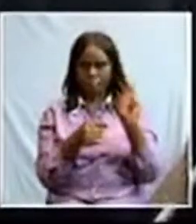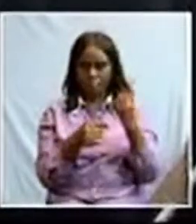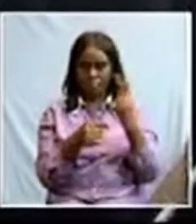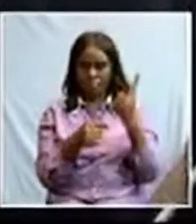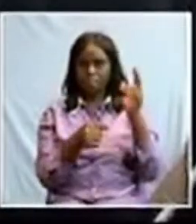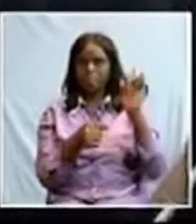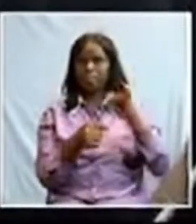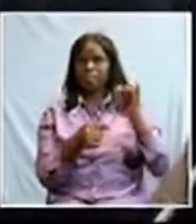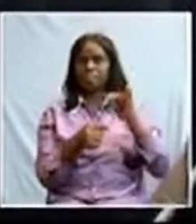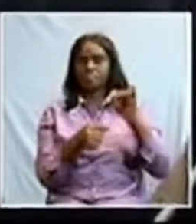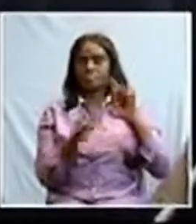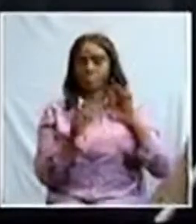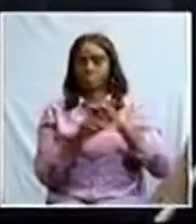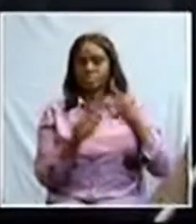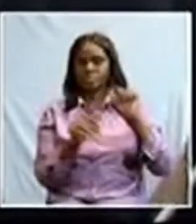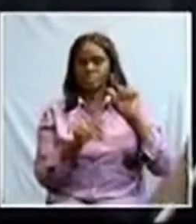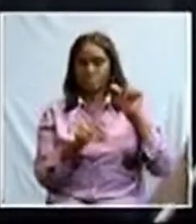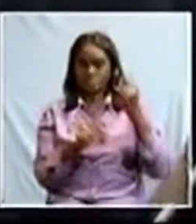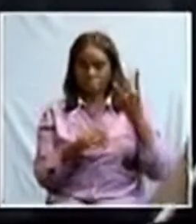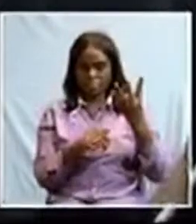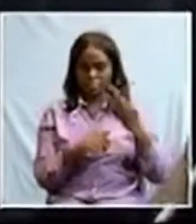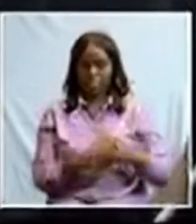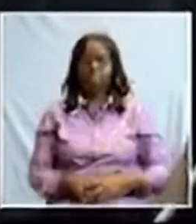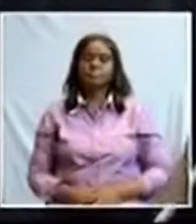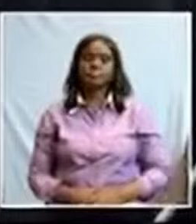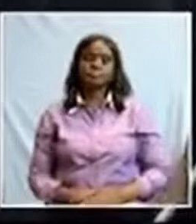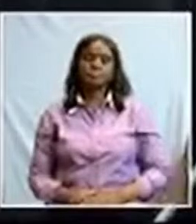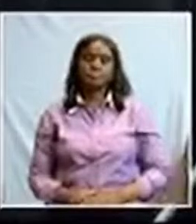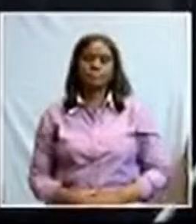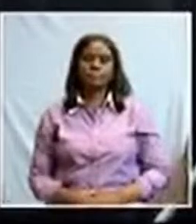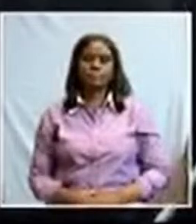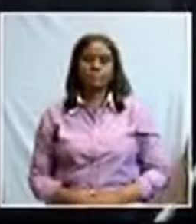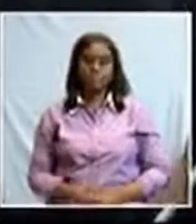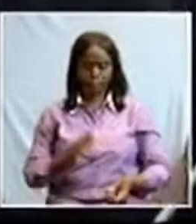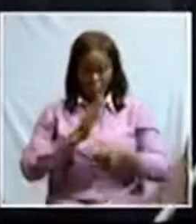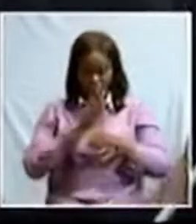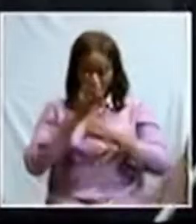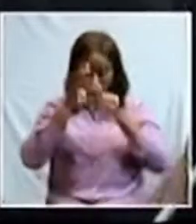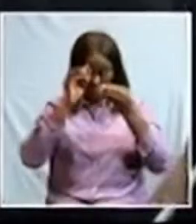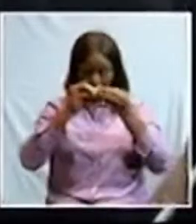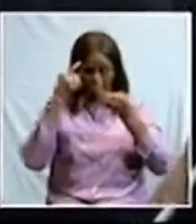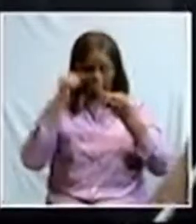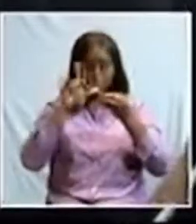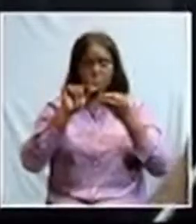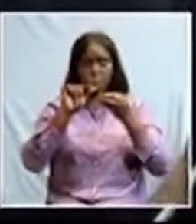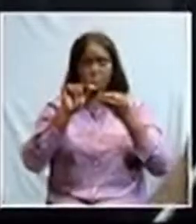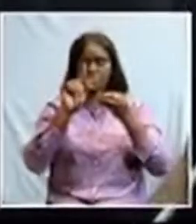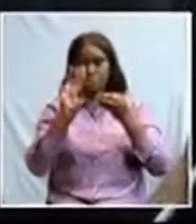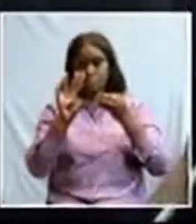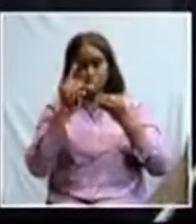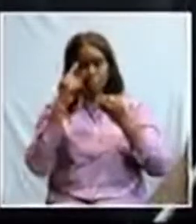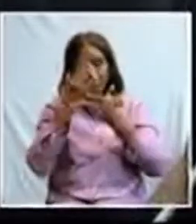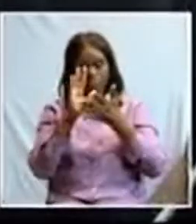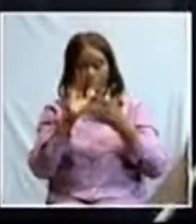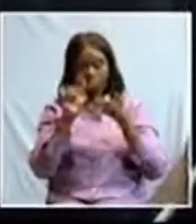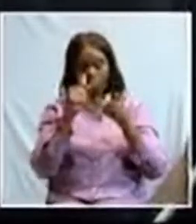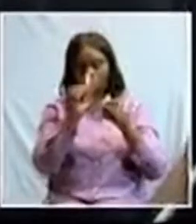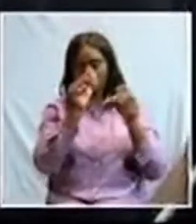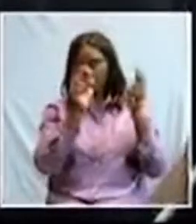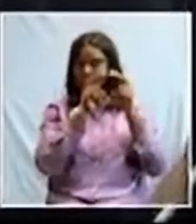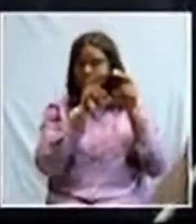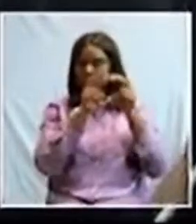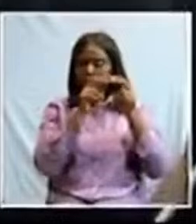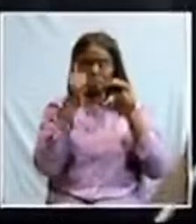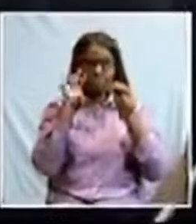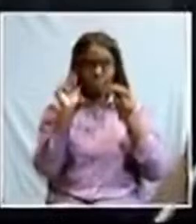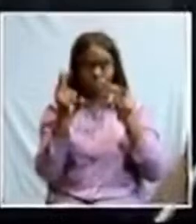Yes, in the 2024 instead of 2023. Yes, and after topping up for 2024 for phase 2, the contract for